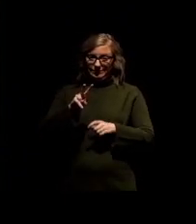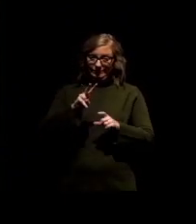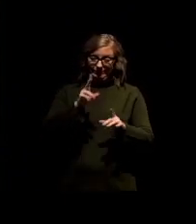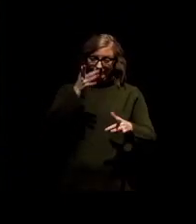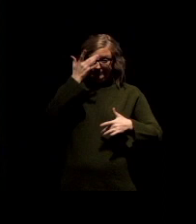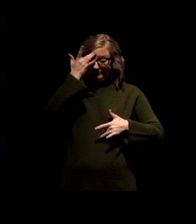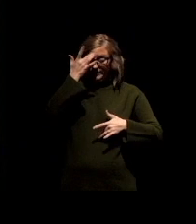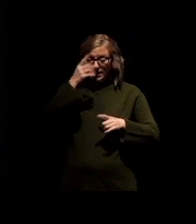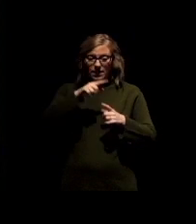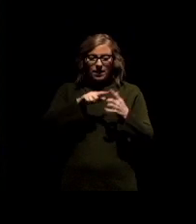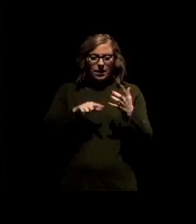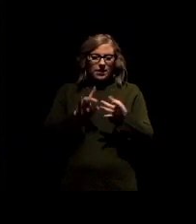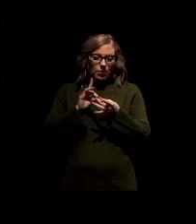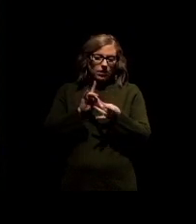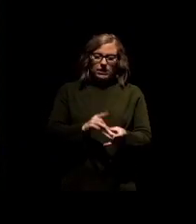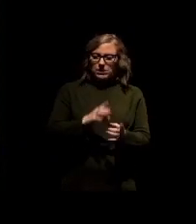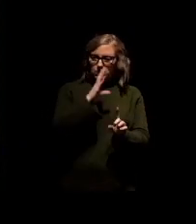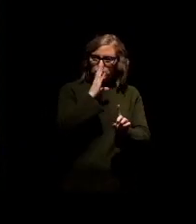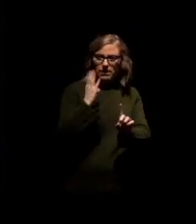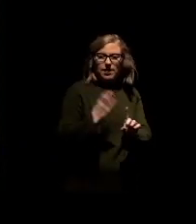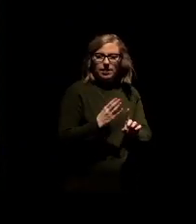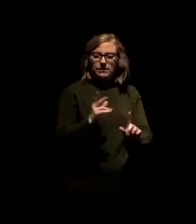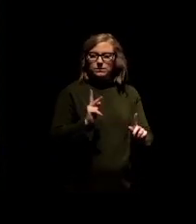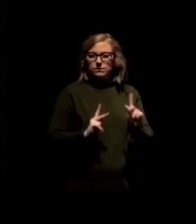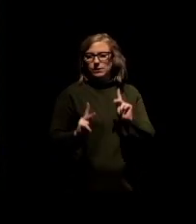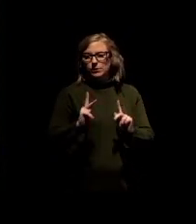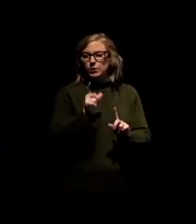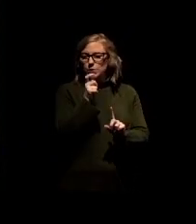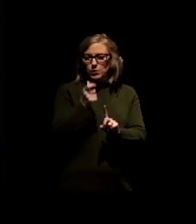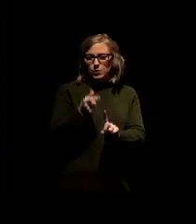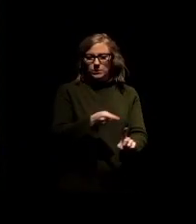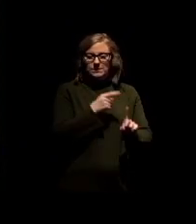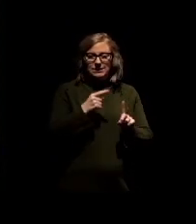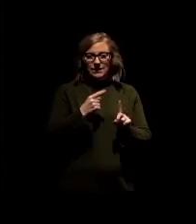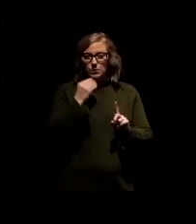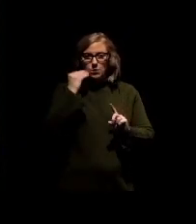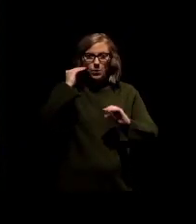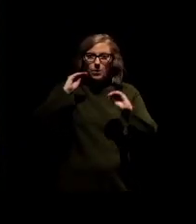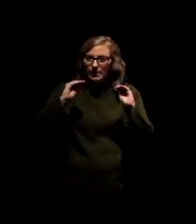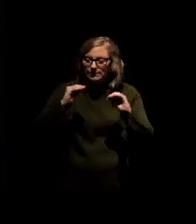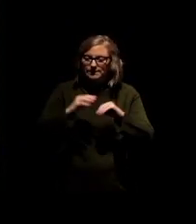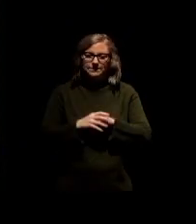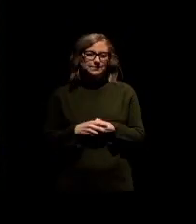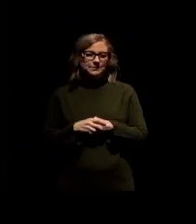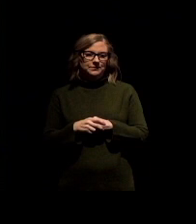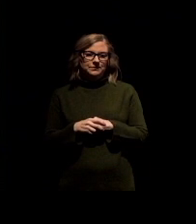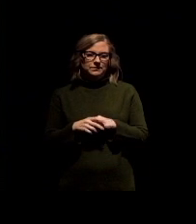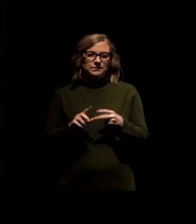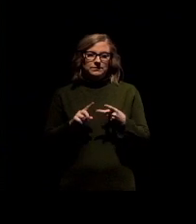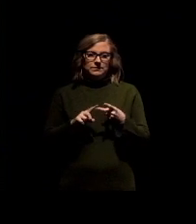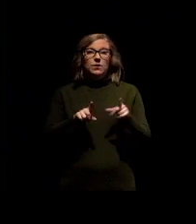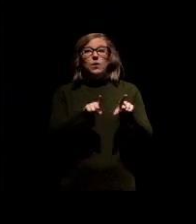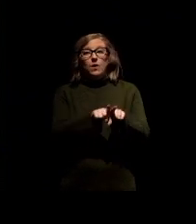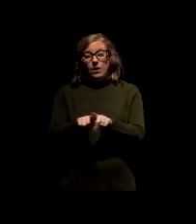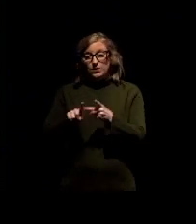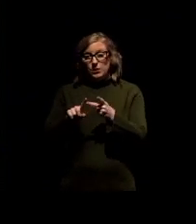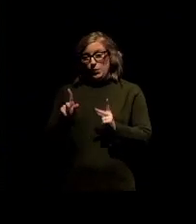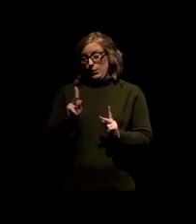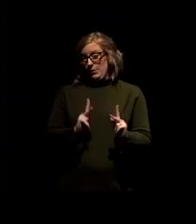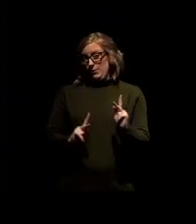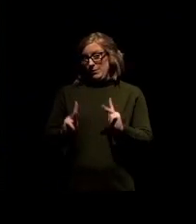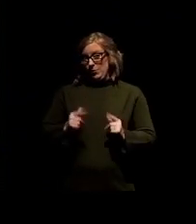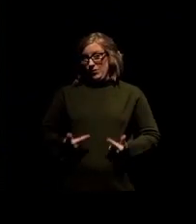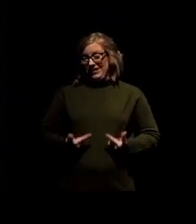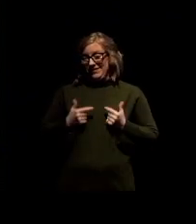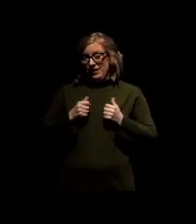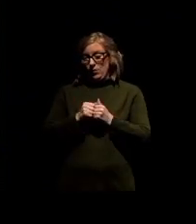to people who were living with, who were houseless, who were also people who were living with